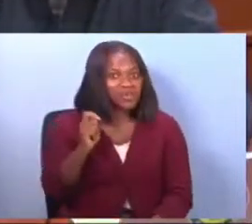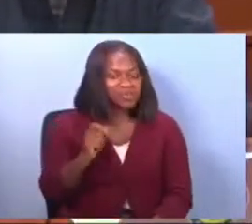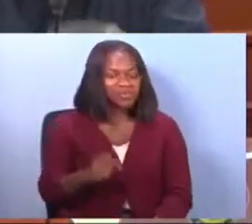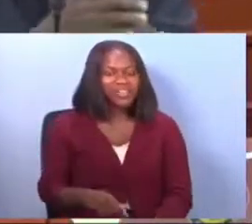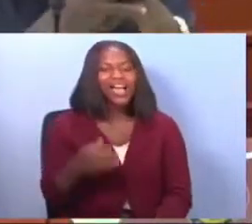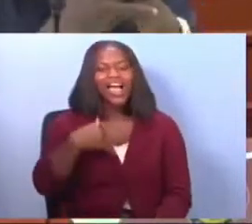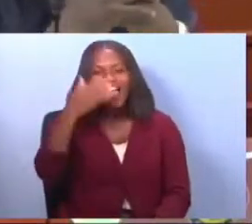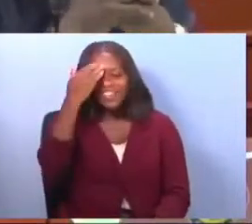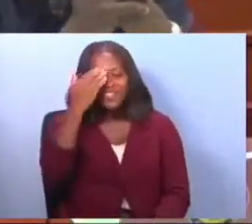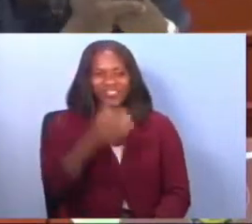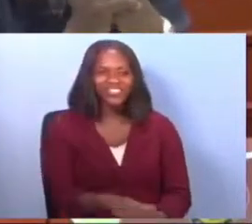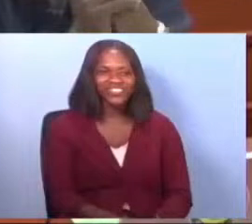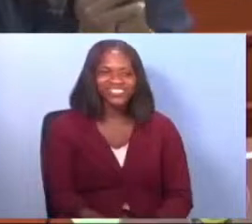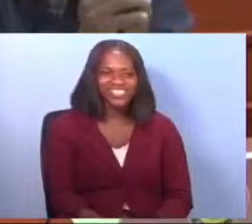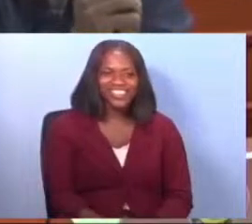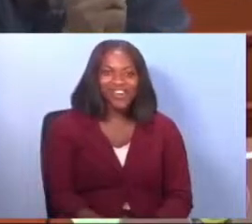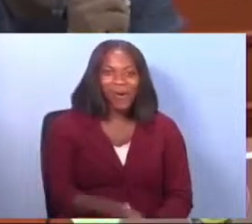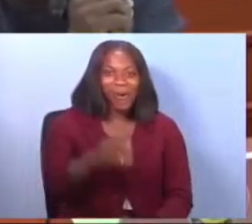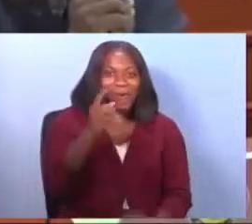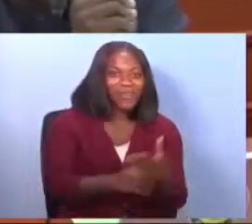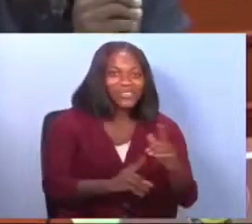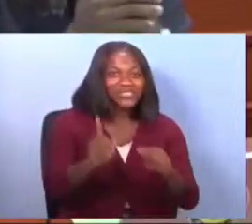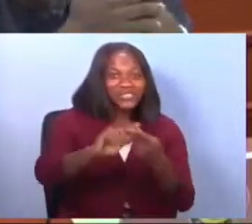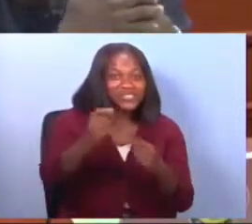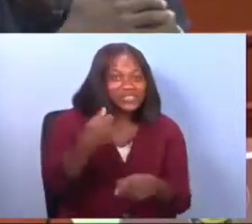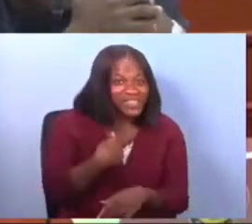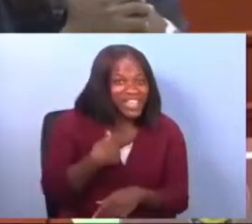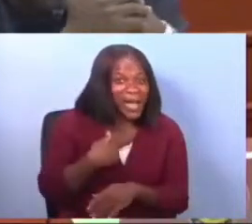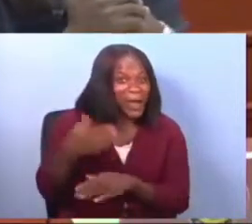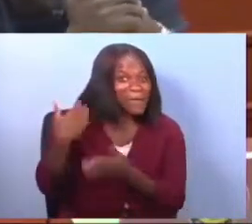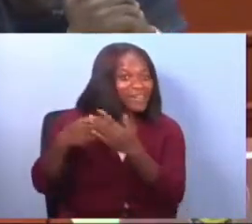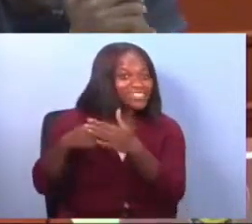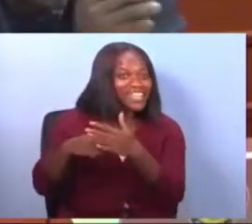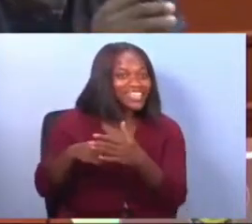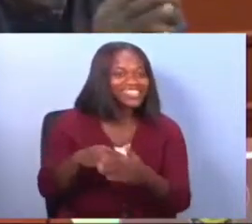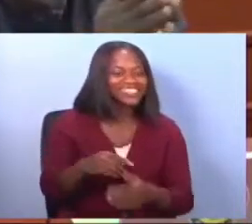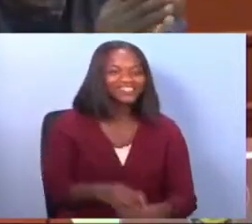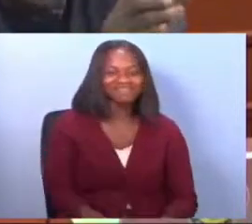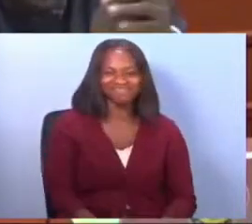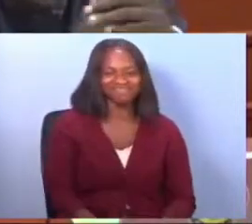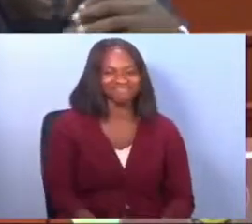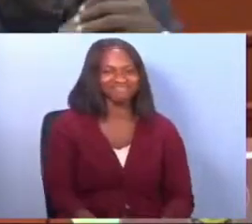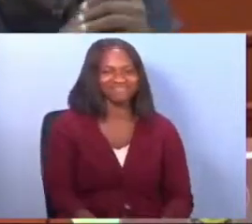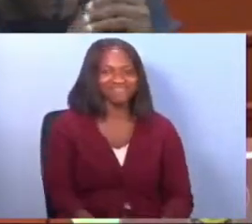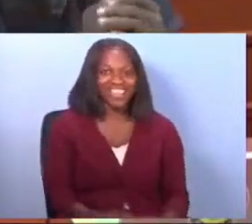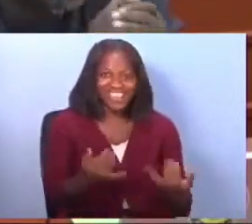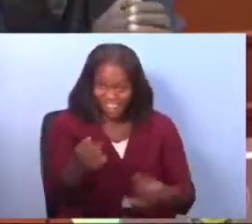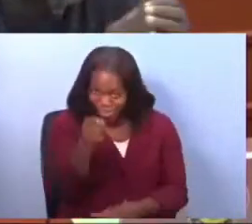me. What he did to me when I was there, Agboja Panye.